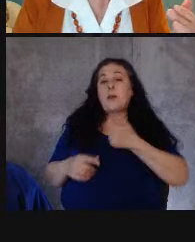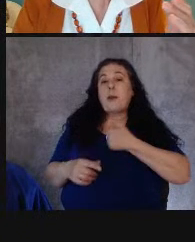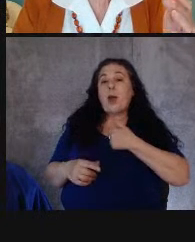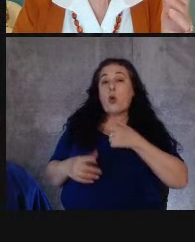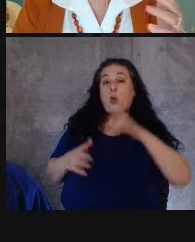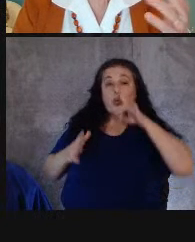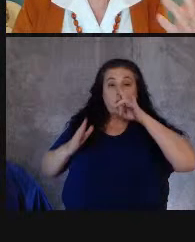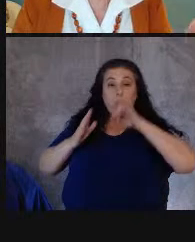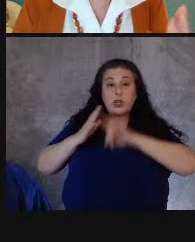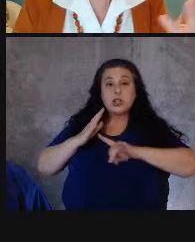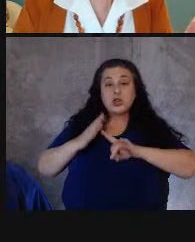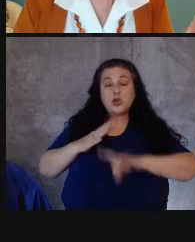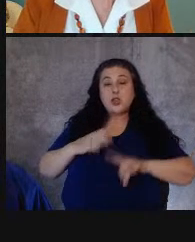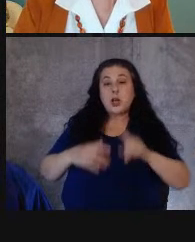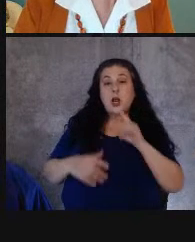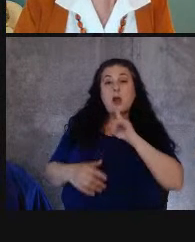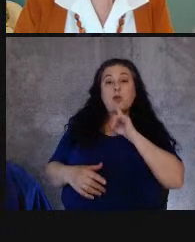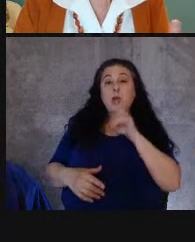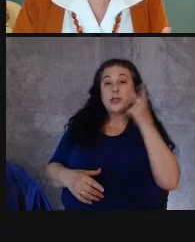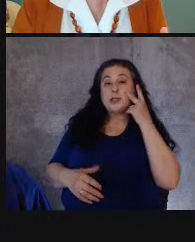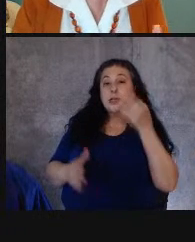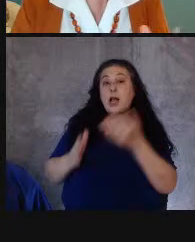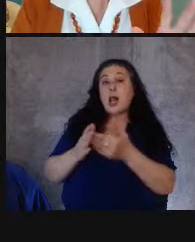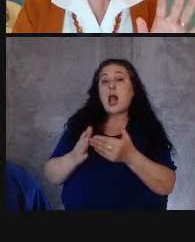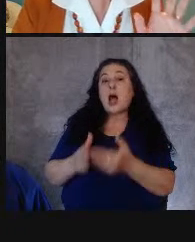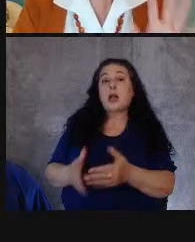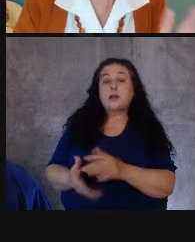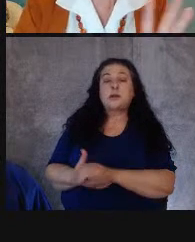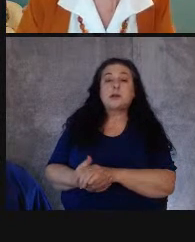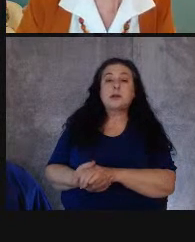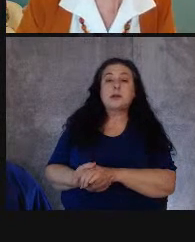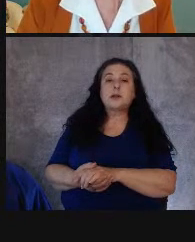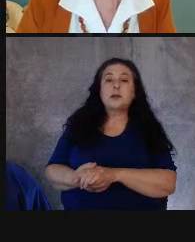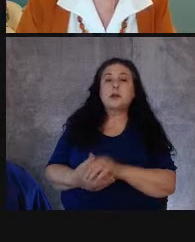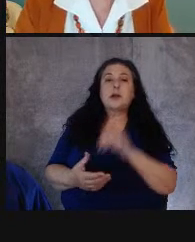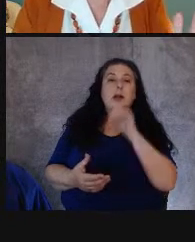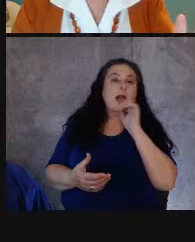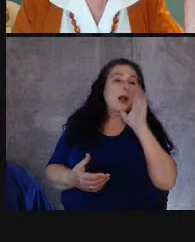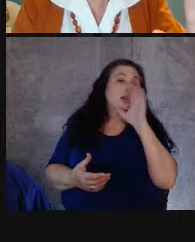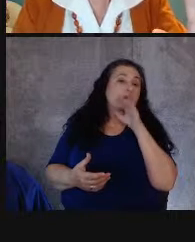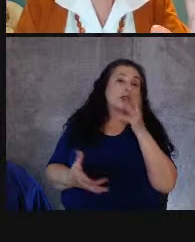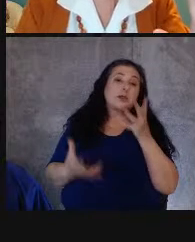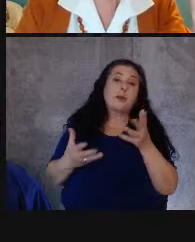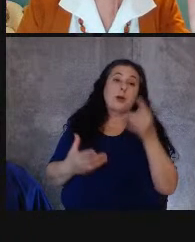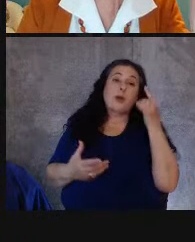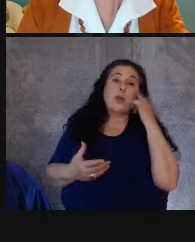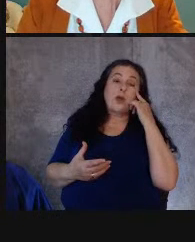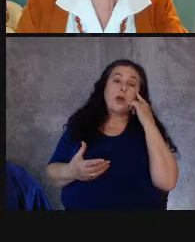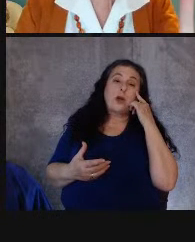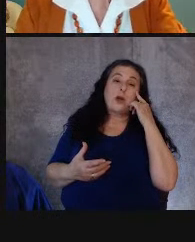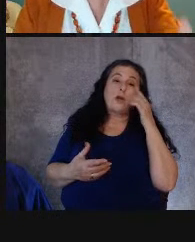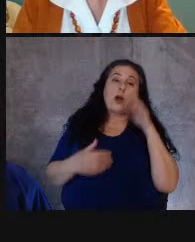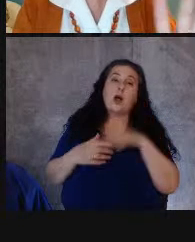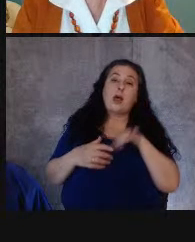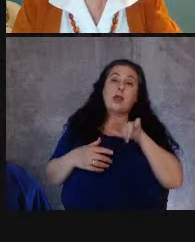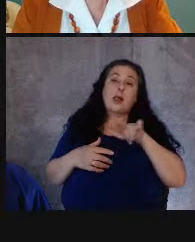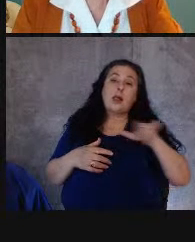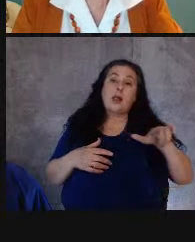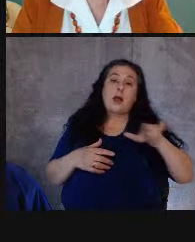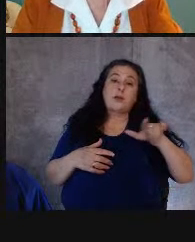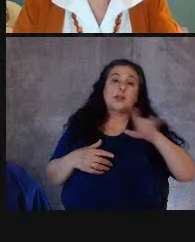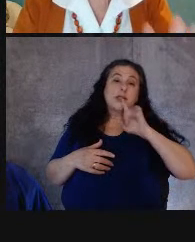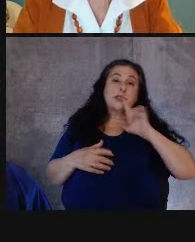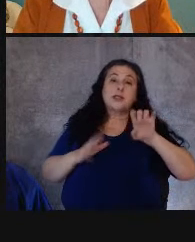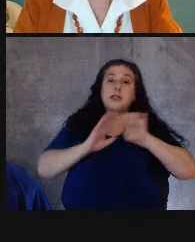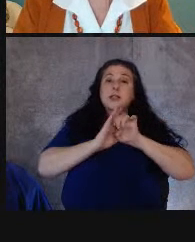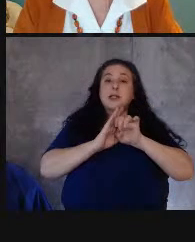research, what I really see a lot of is it's not as strange as you might think. In on the left here, this is an